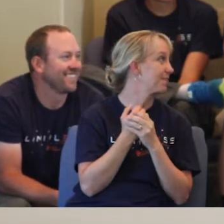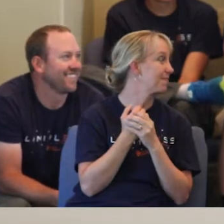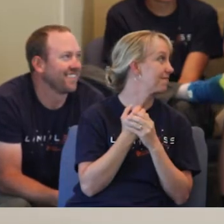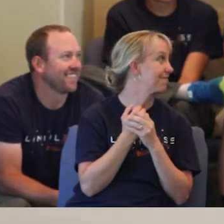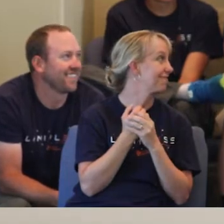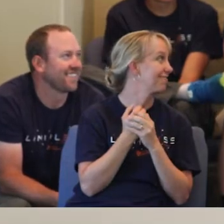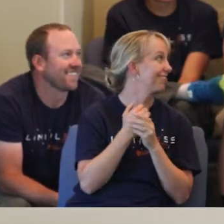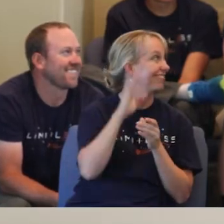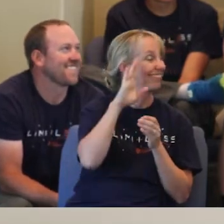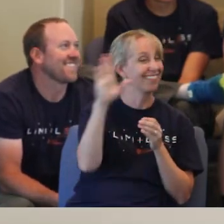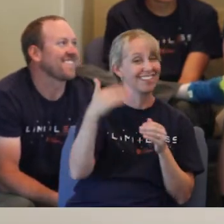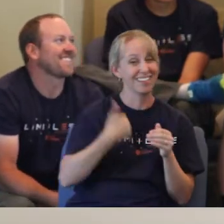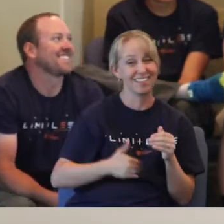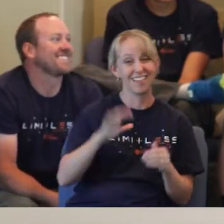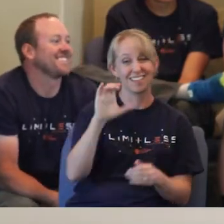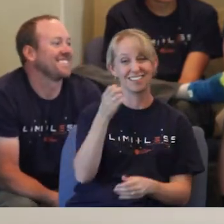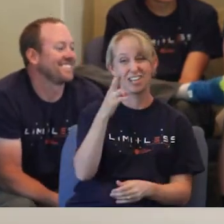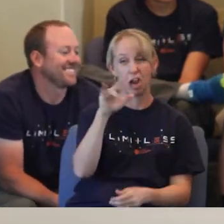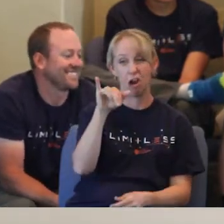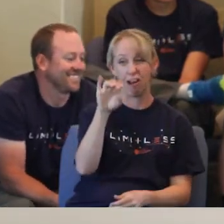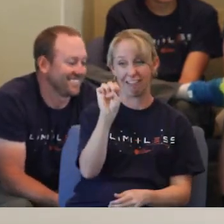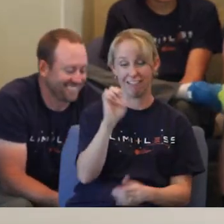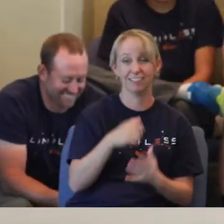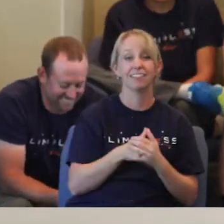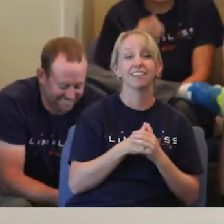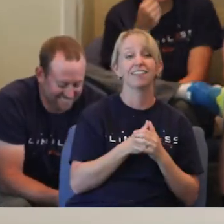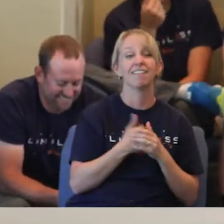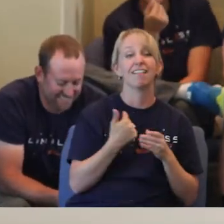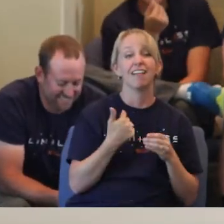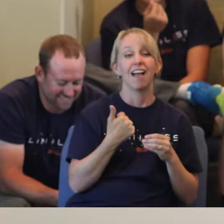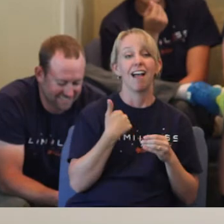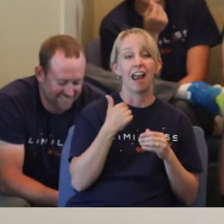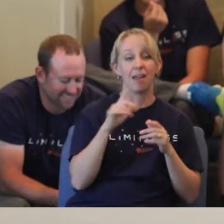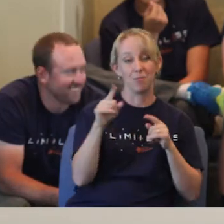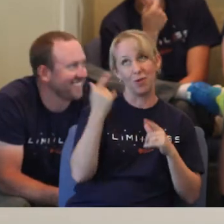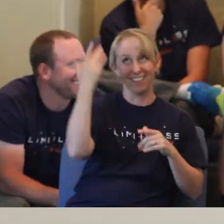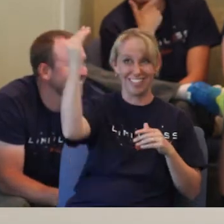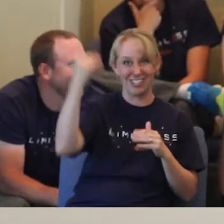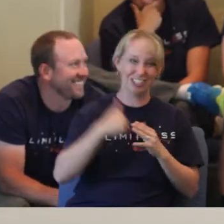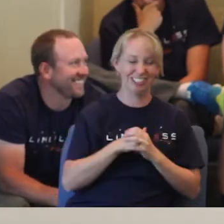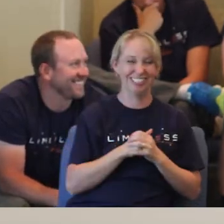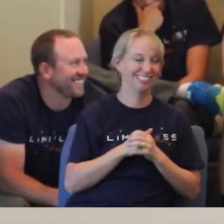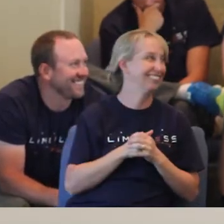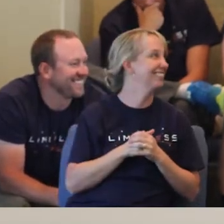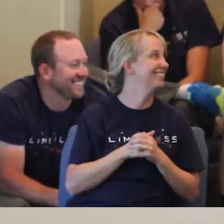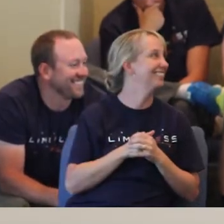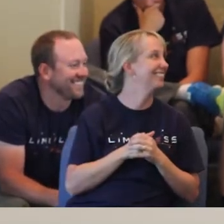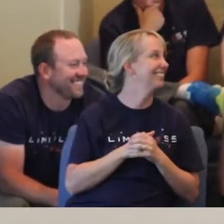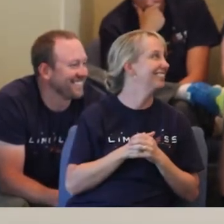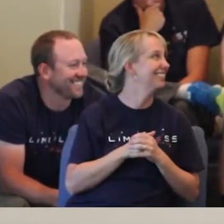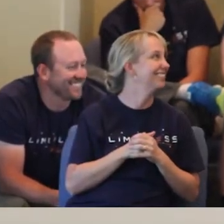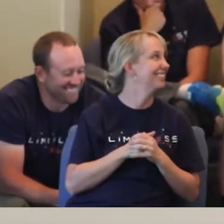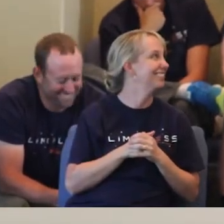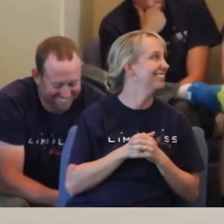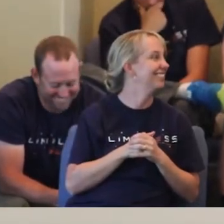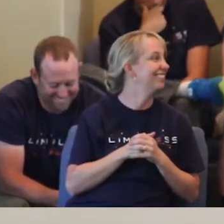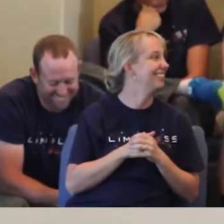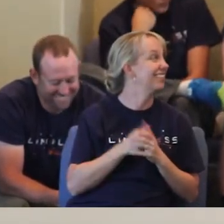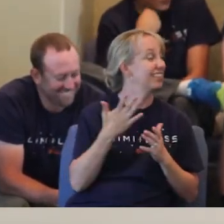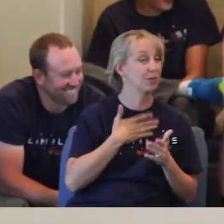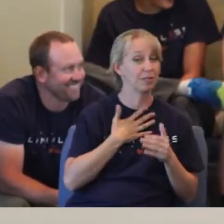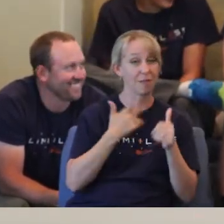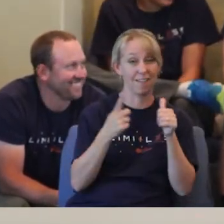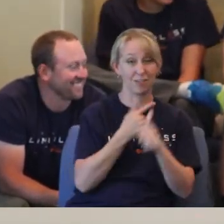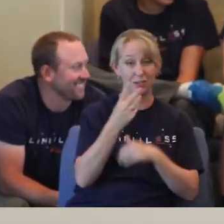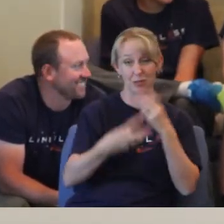Hi, I'm Sherry, and I was one of the adults, I guess. And this was my first World